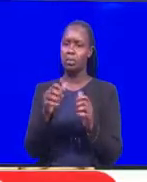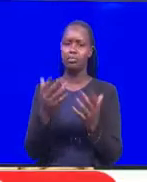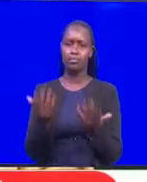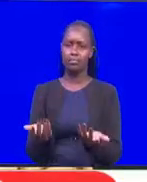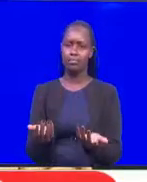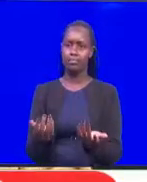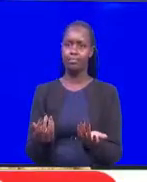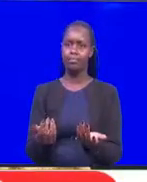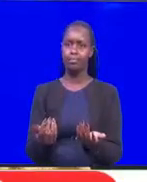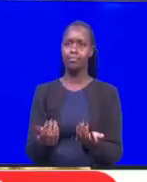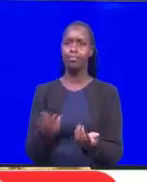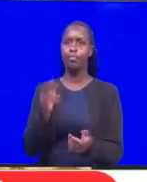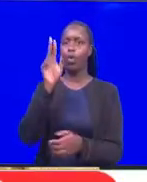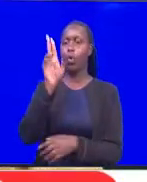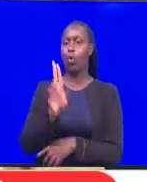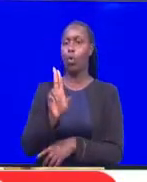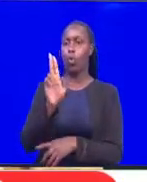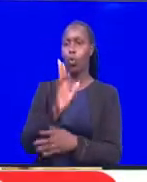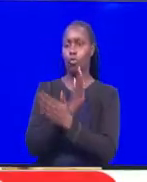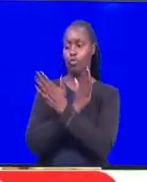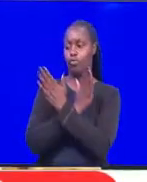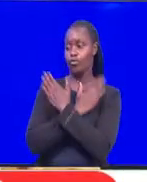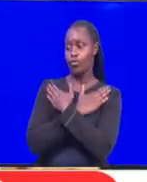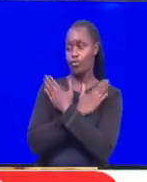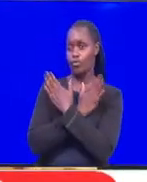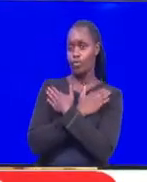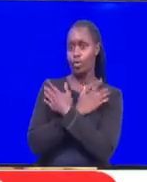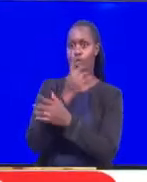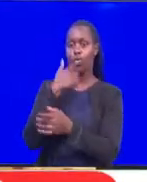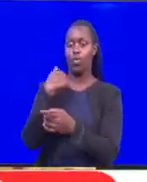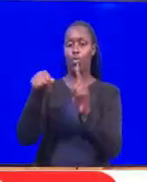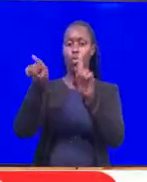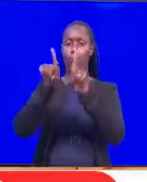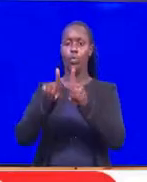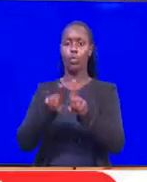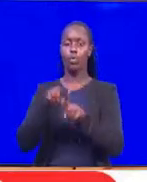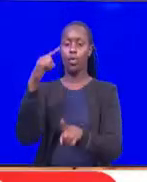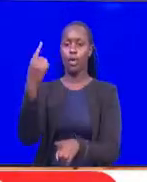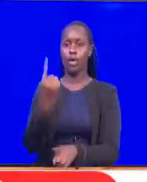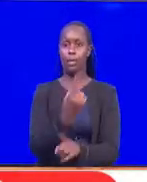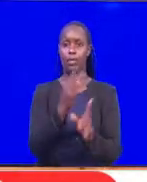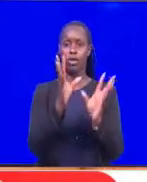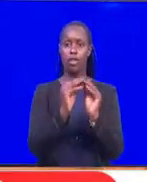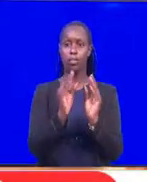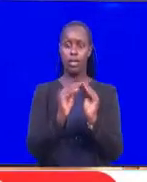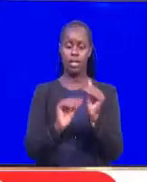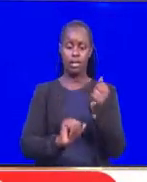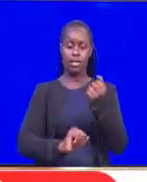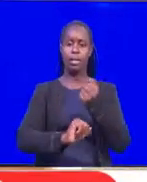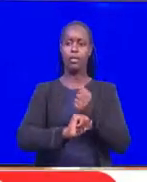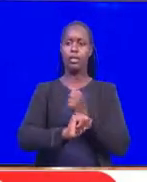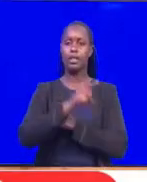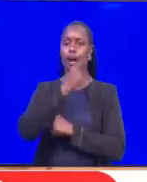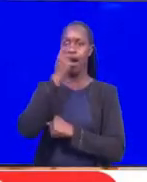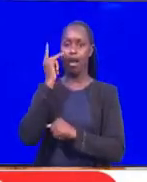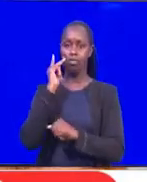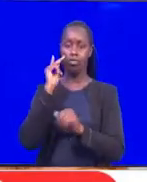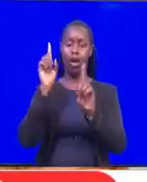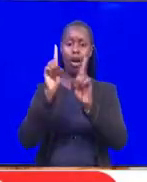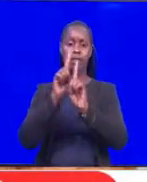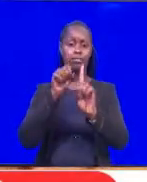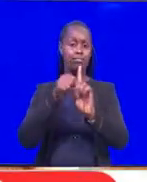Retired President Uhuru Kenyatta's allies, who are also in the meeting, backed Kalonzo in his 2027 presidential